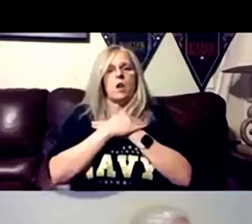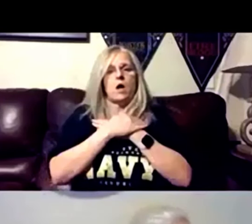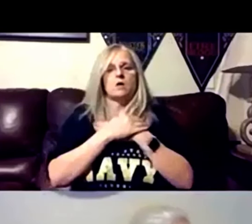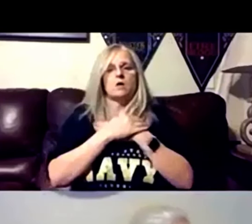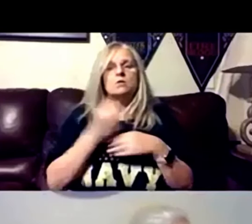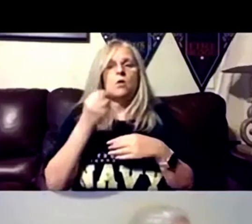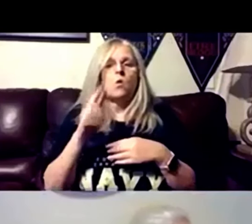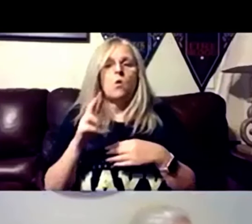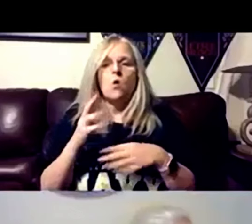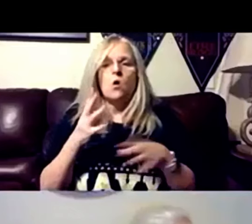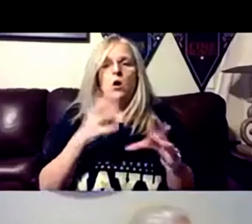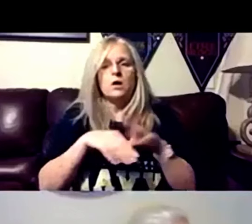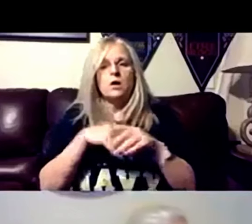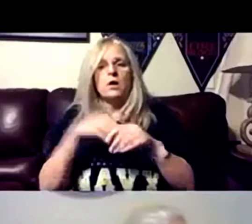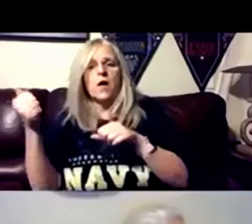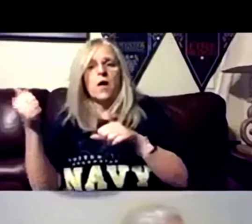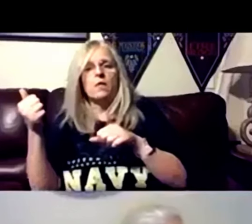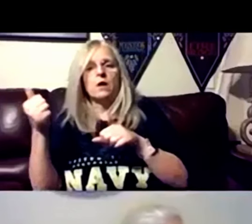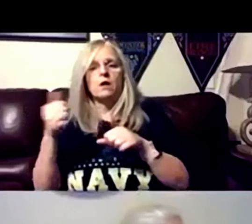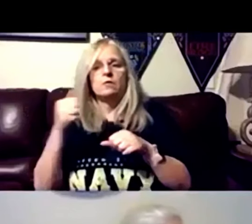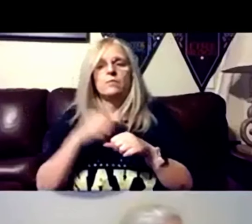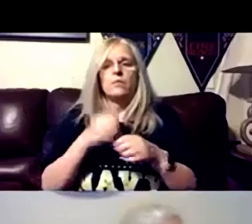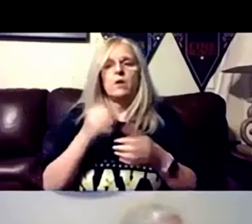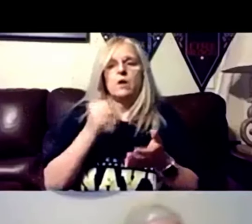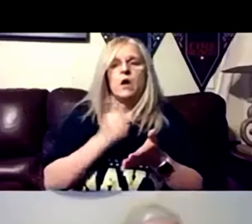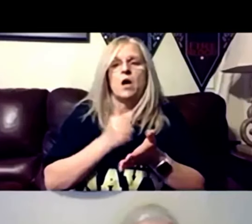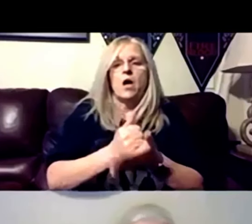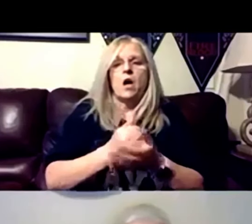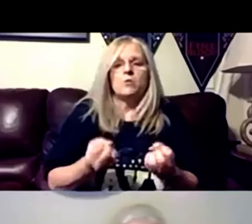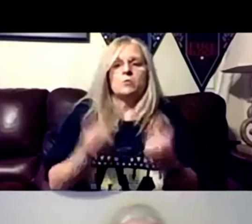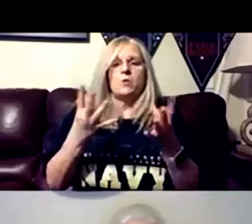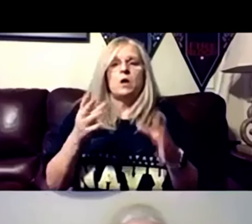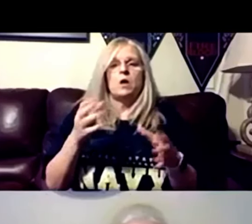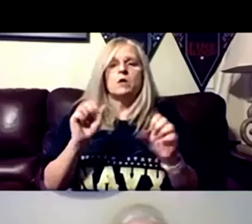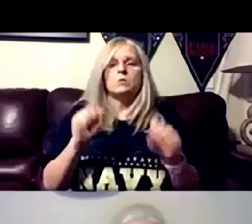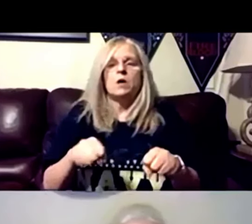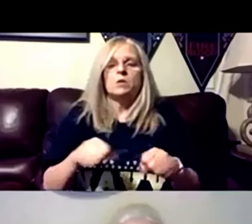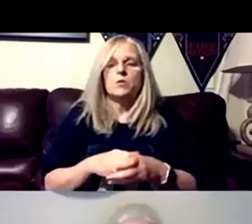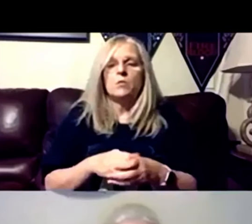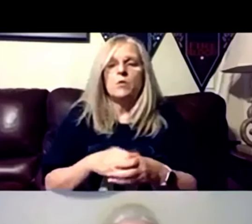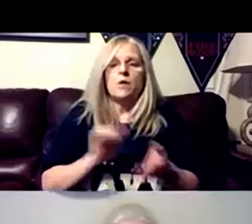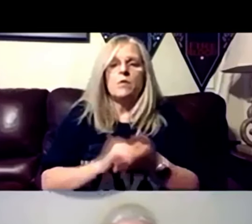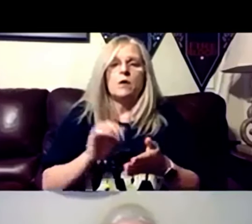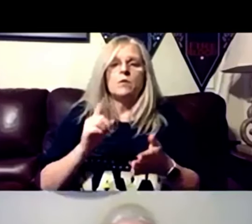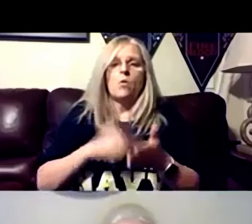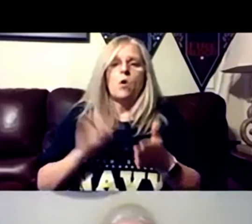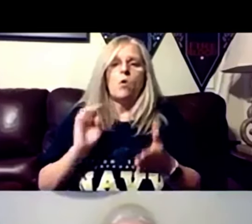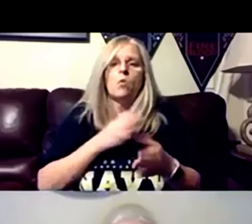just get out there and just try to help as many as possible. And that's what we're doing.